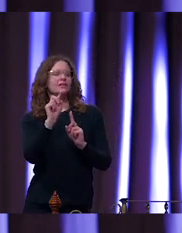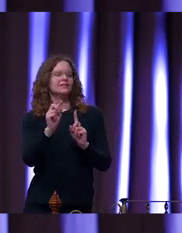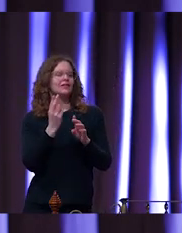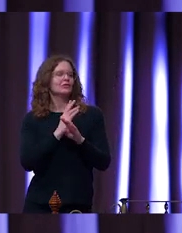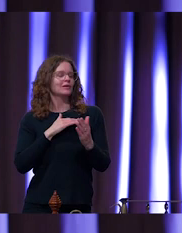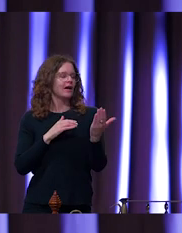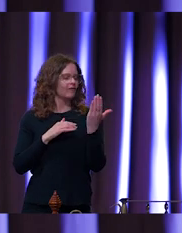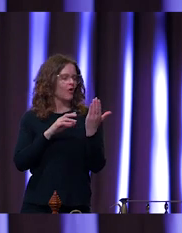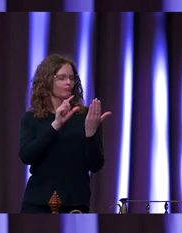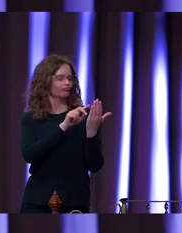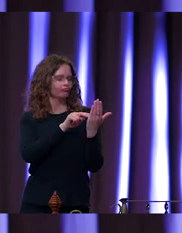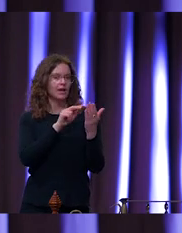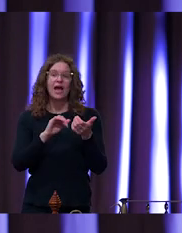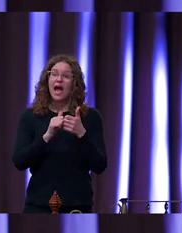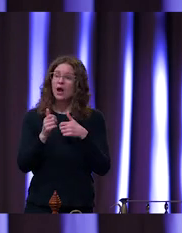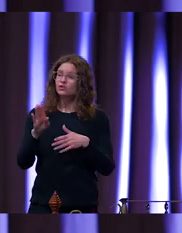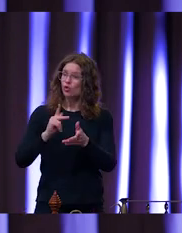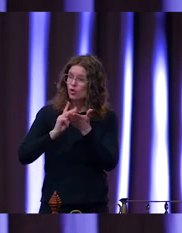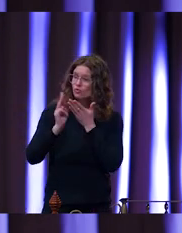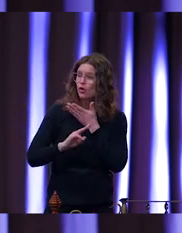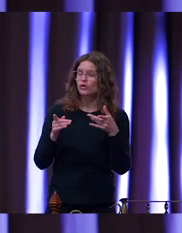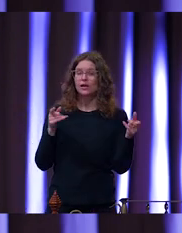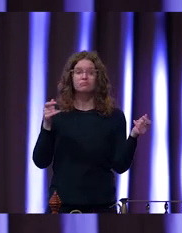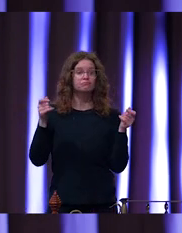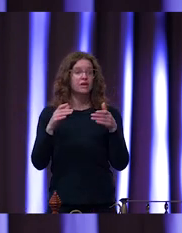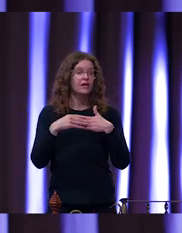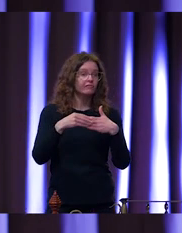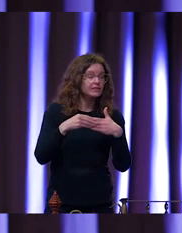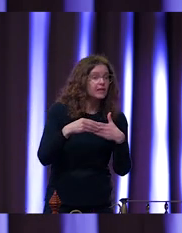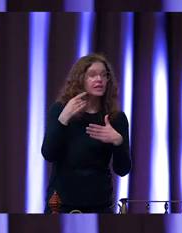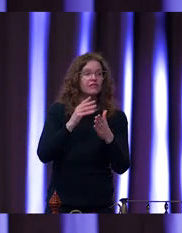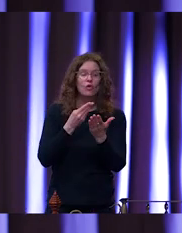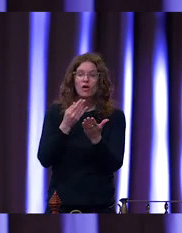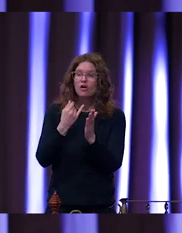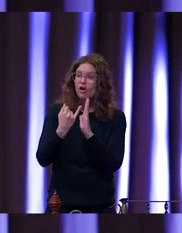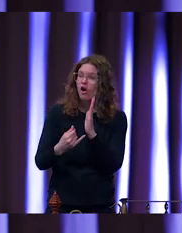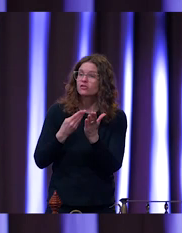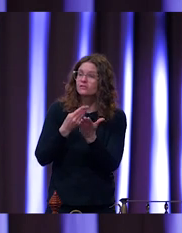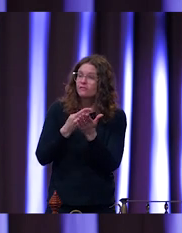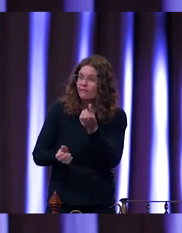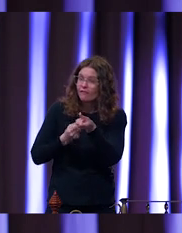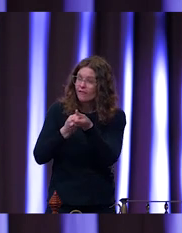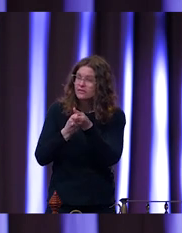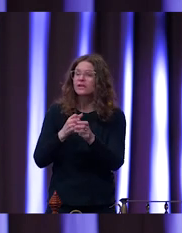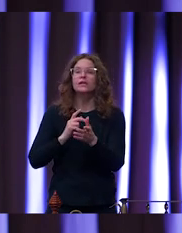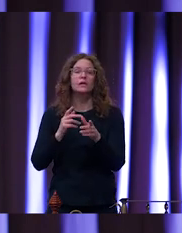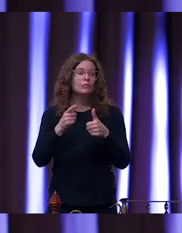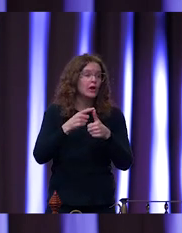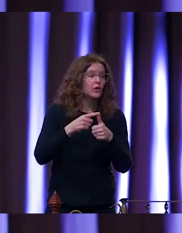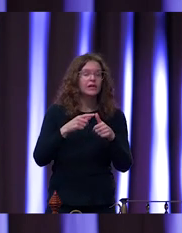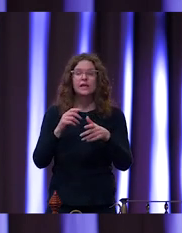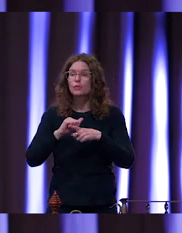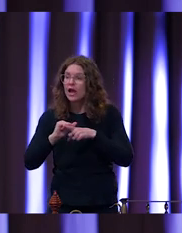program navigating shifts, so Arts Work Fund, in arts funding priority and practice, particularly related to racial and cultural